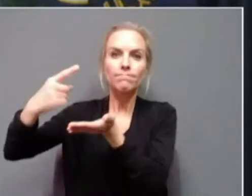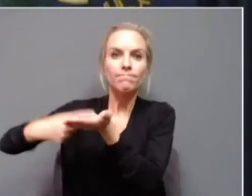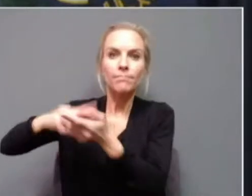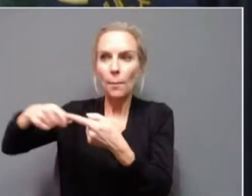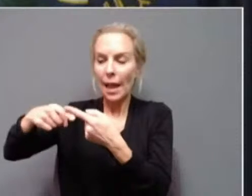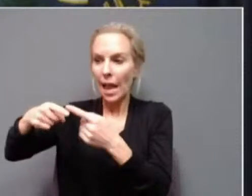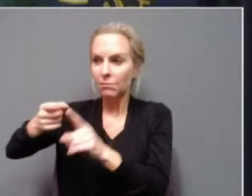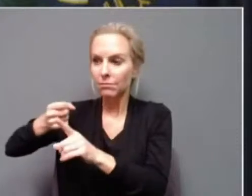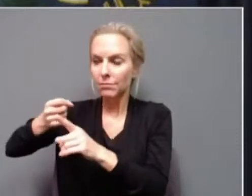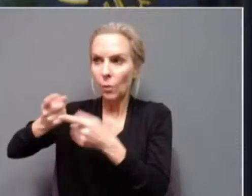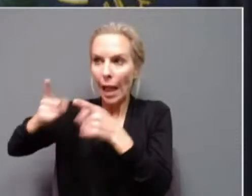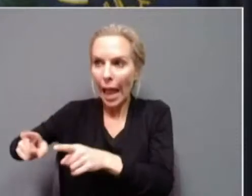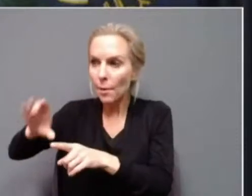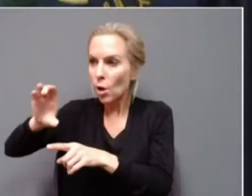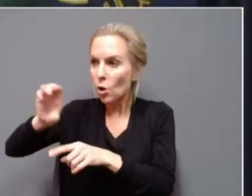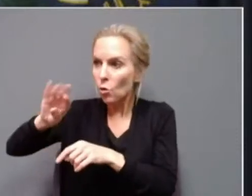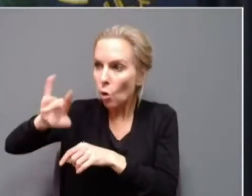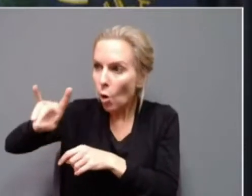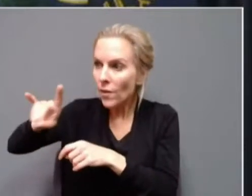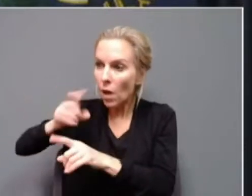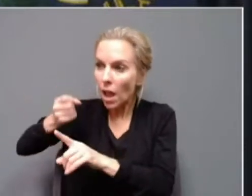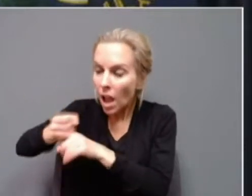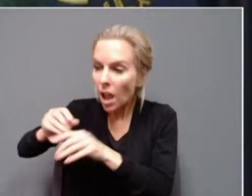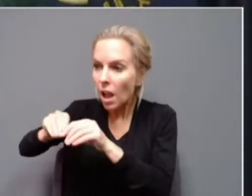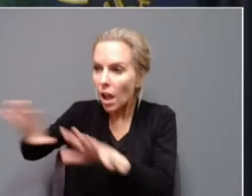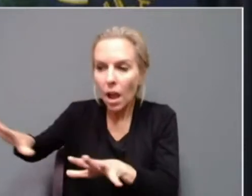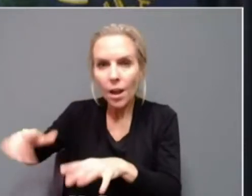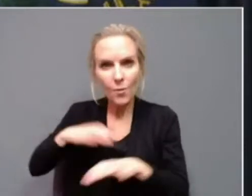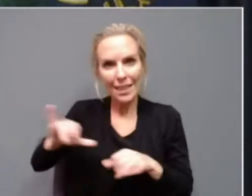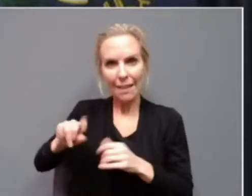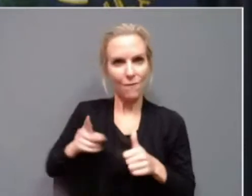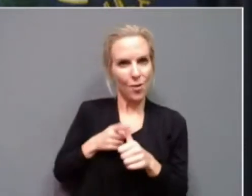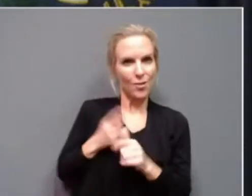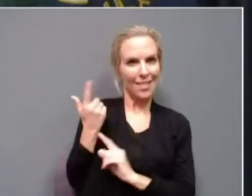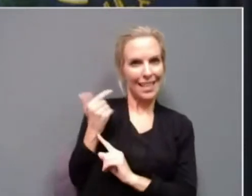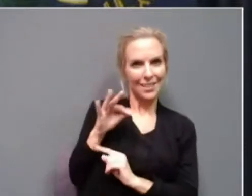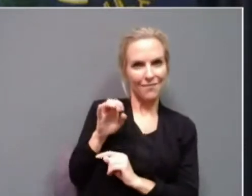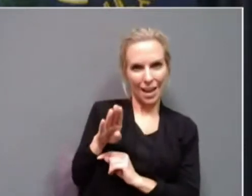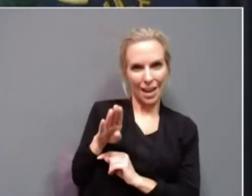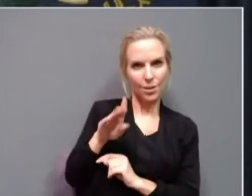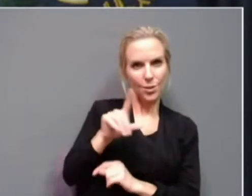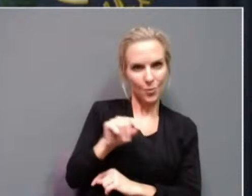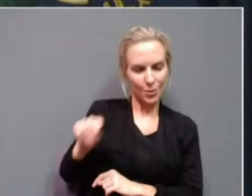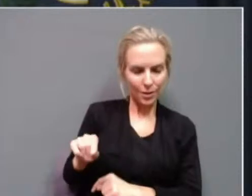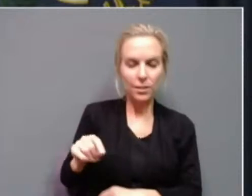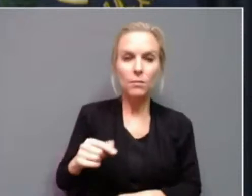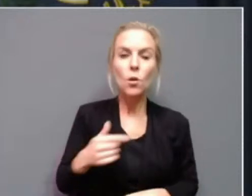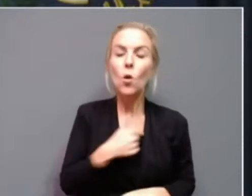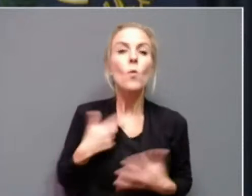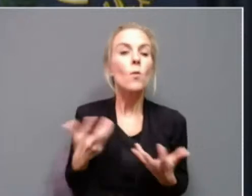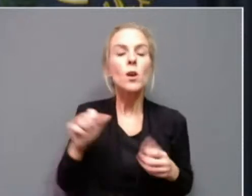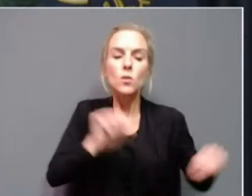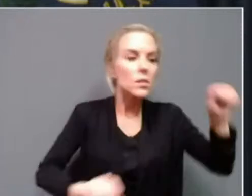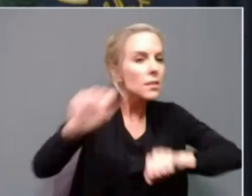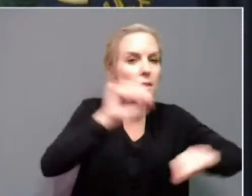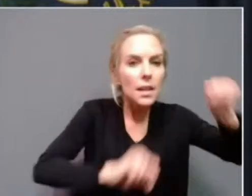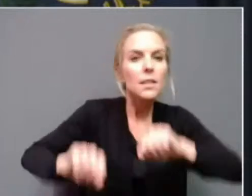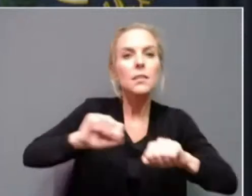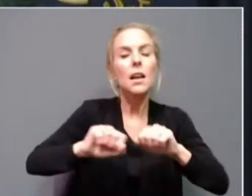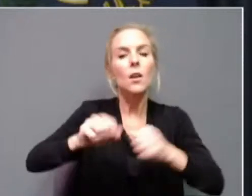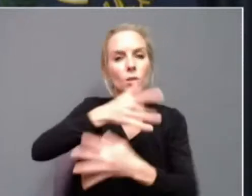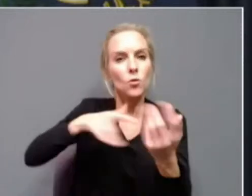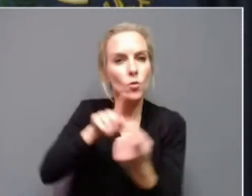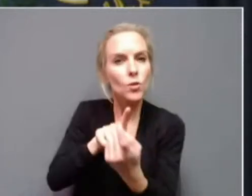after that meeting, we cleaned, we disinfected, and we sanitized, and we applied social distancing.